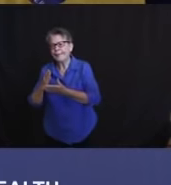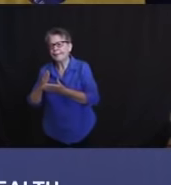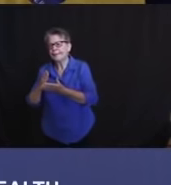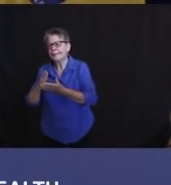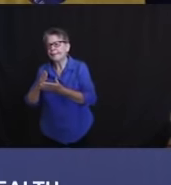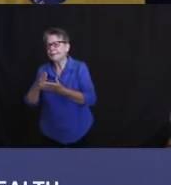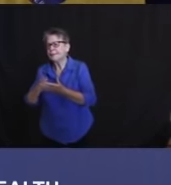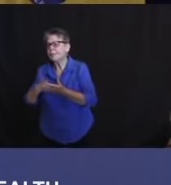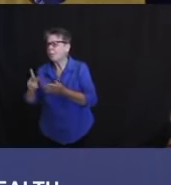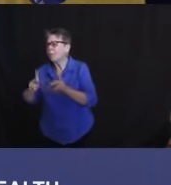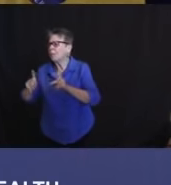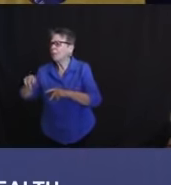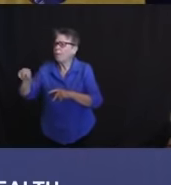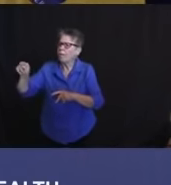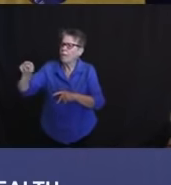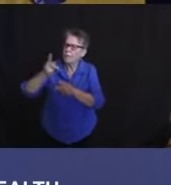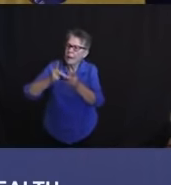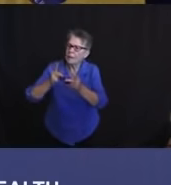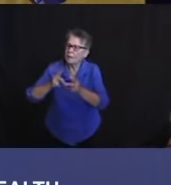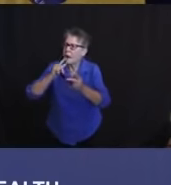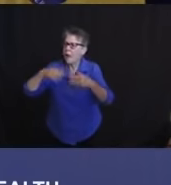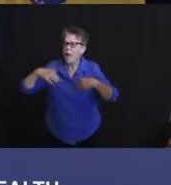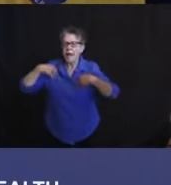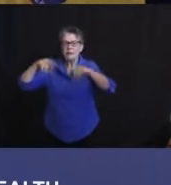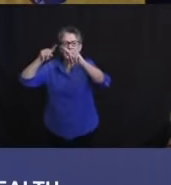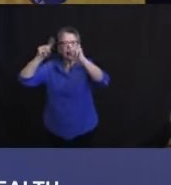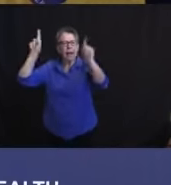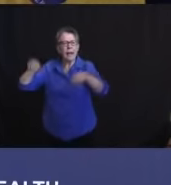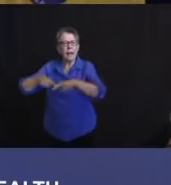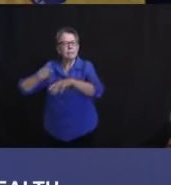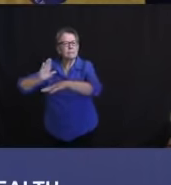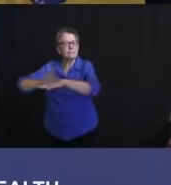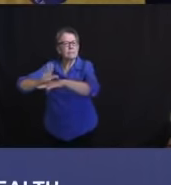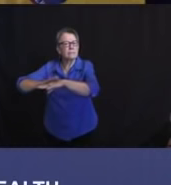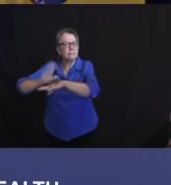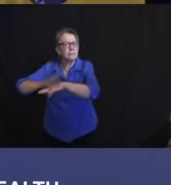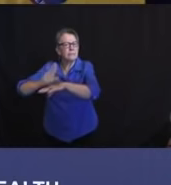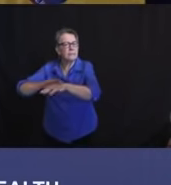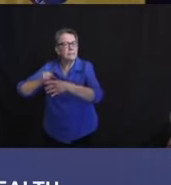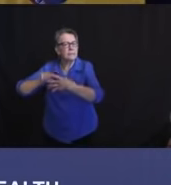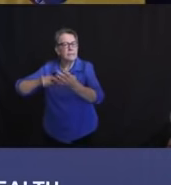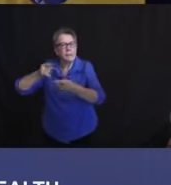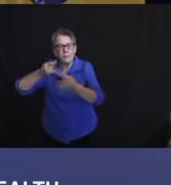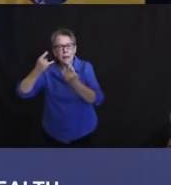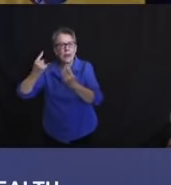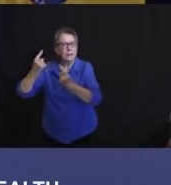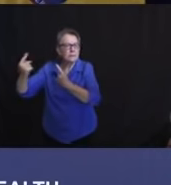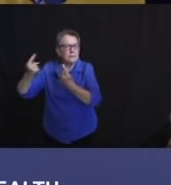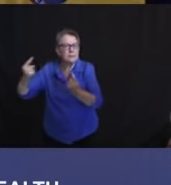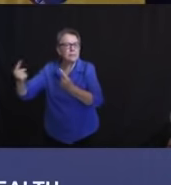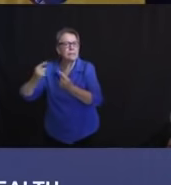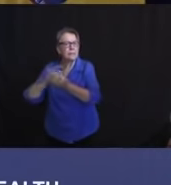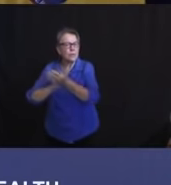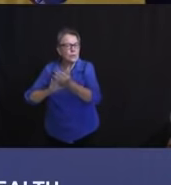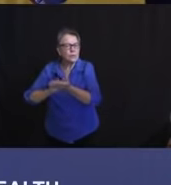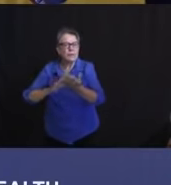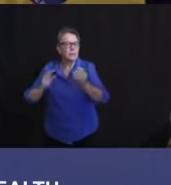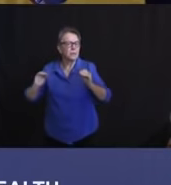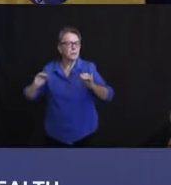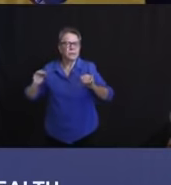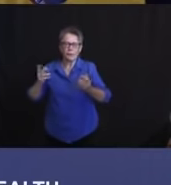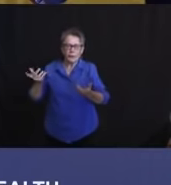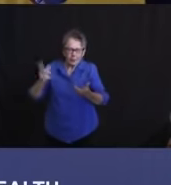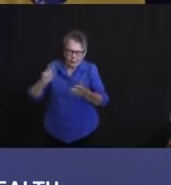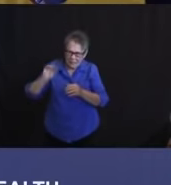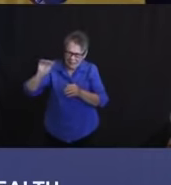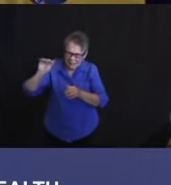this unequivocally. Liberty State Park, like any other state park, is a treasure in our state, and it belongs to every